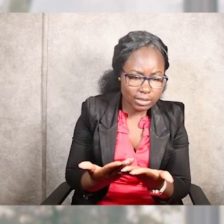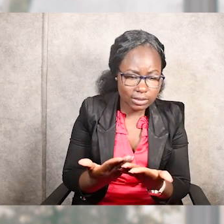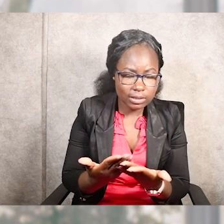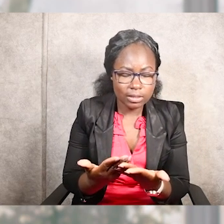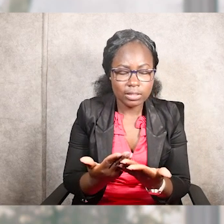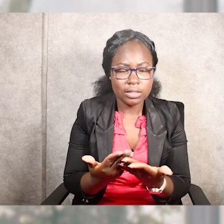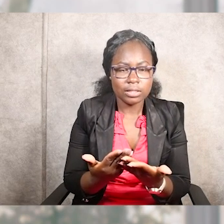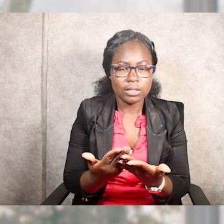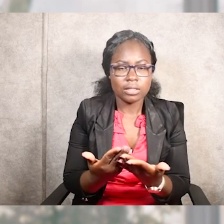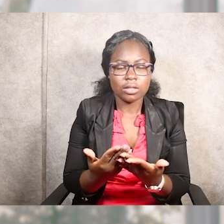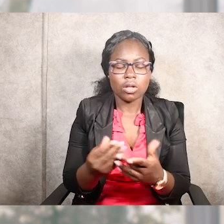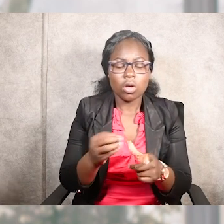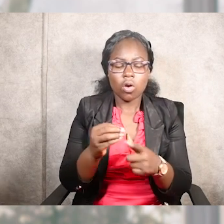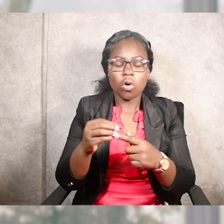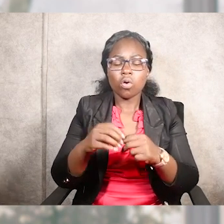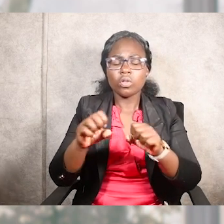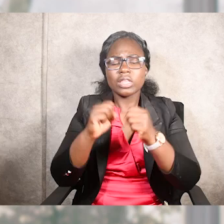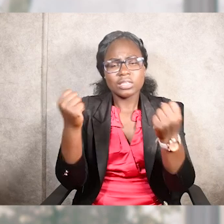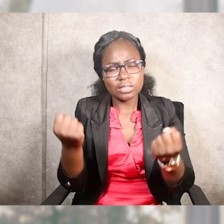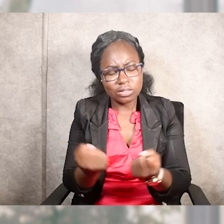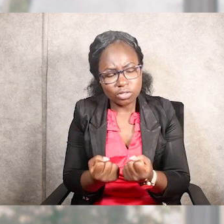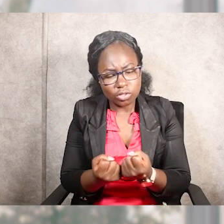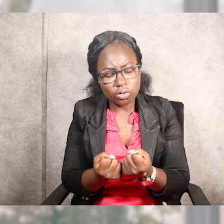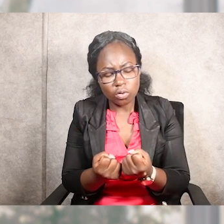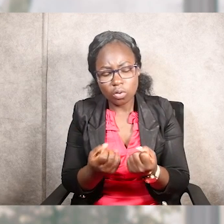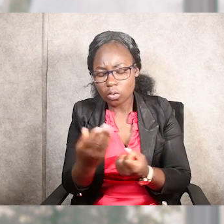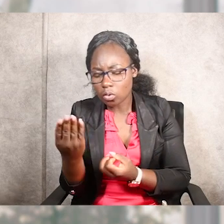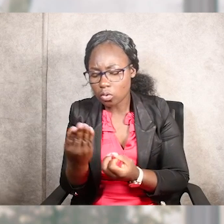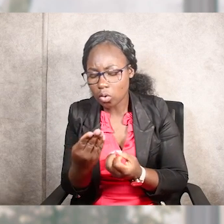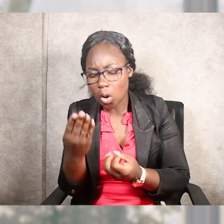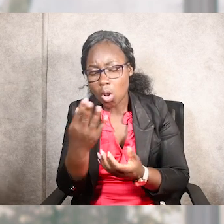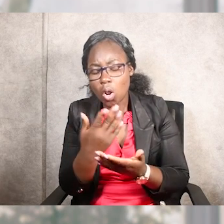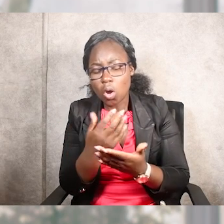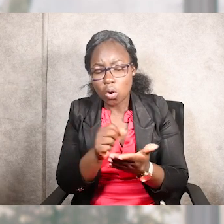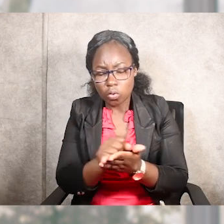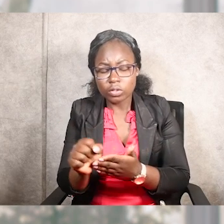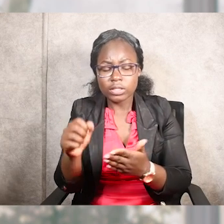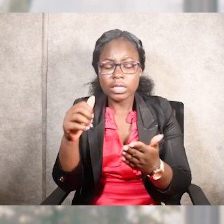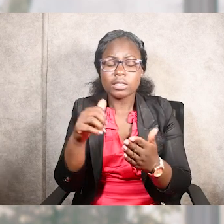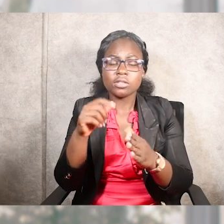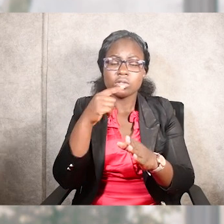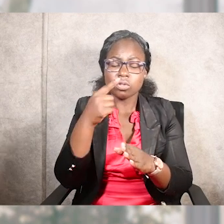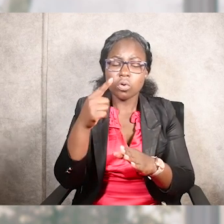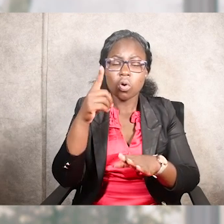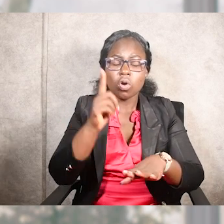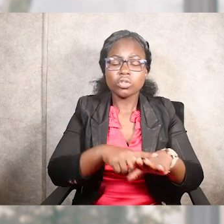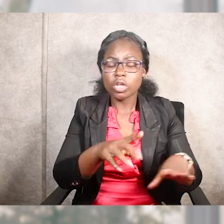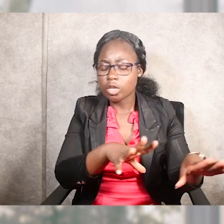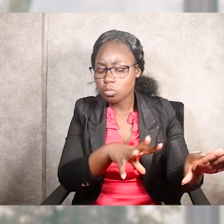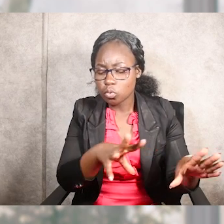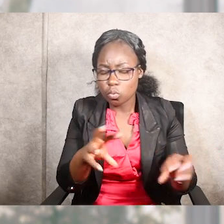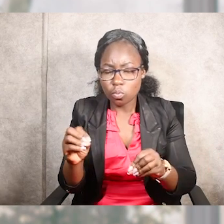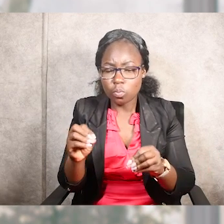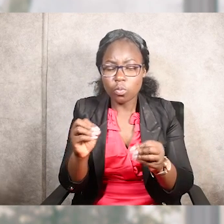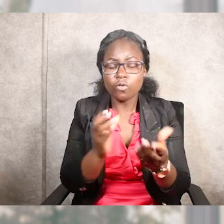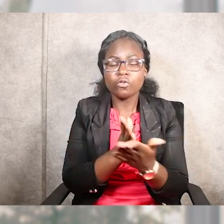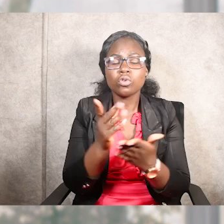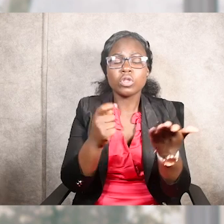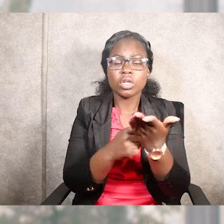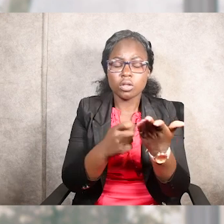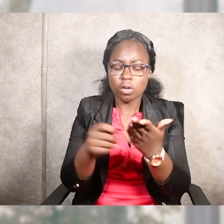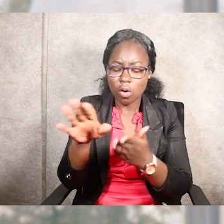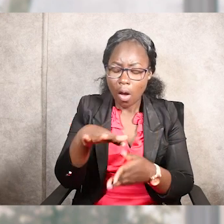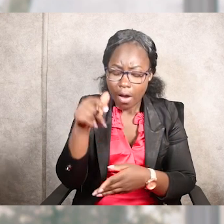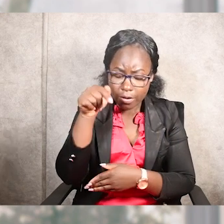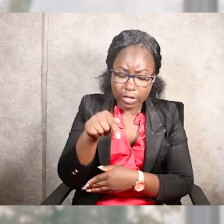some creation of social groups and such. And that is mastery. So as you go through the technology space, these